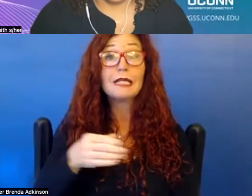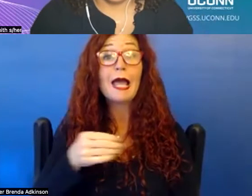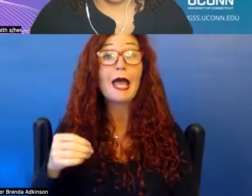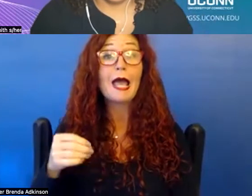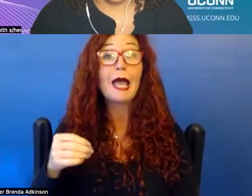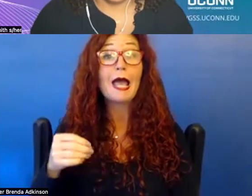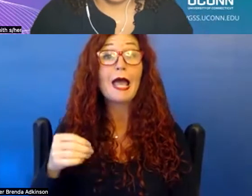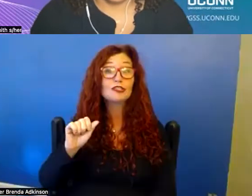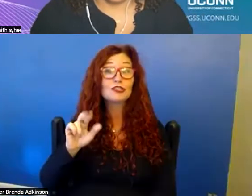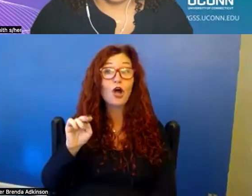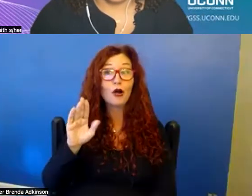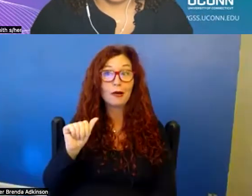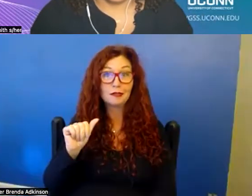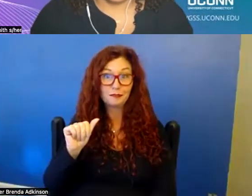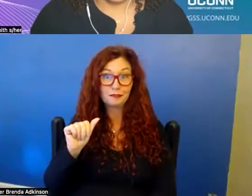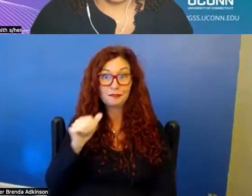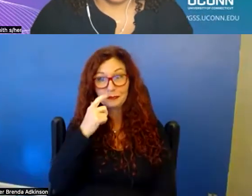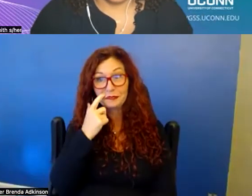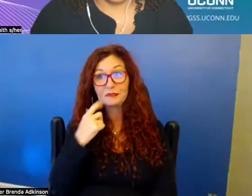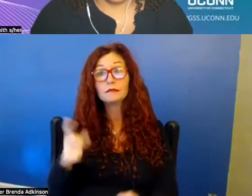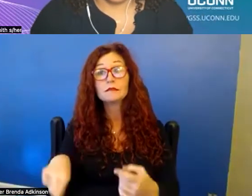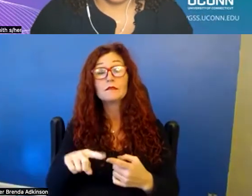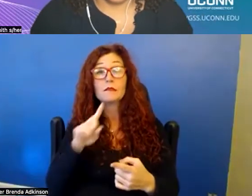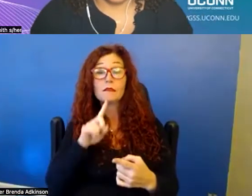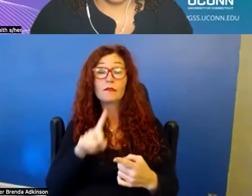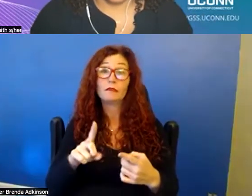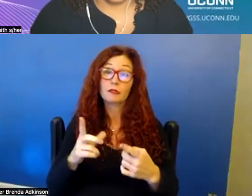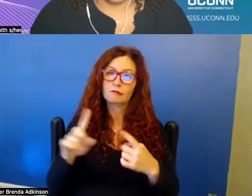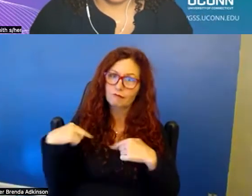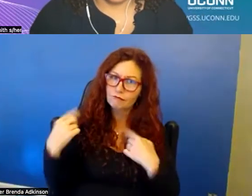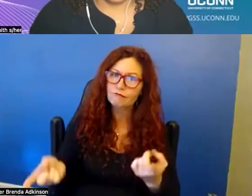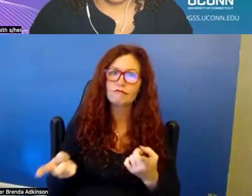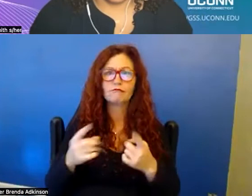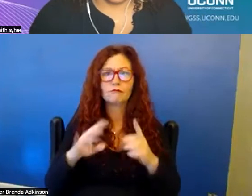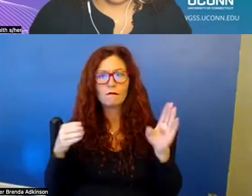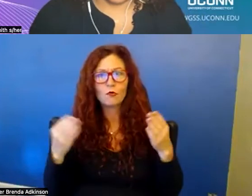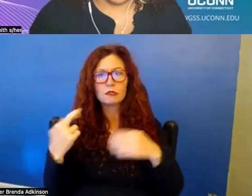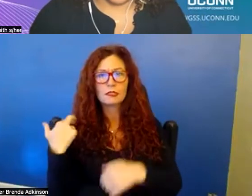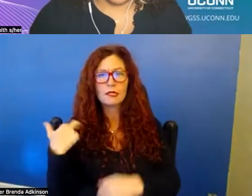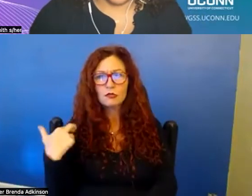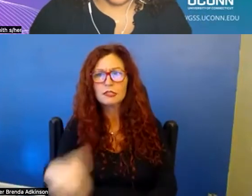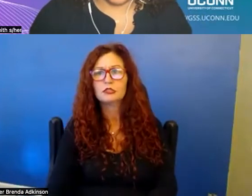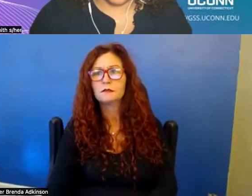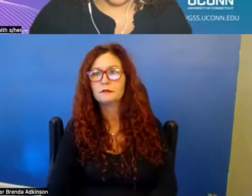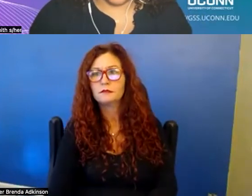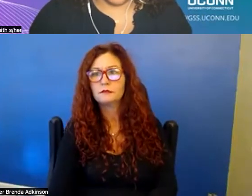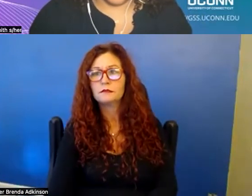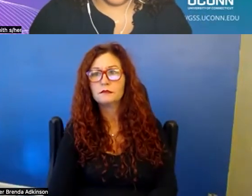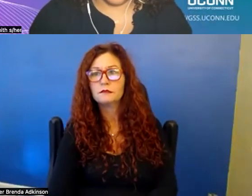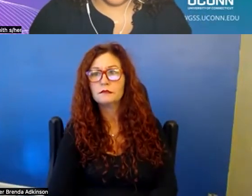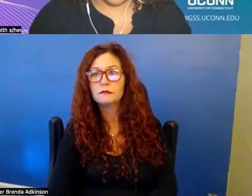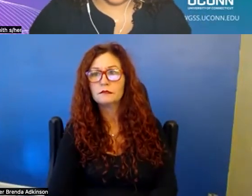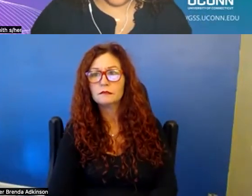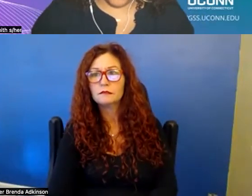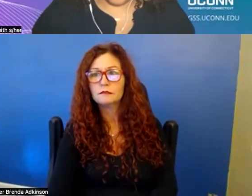into teaching, meditation, and really wanting to focus on healing like that,